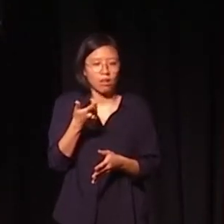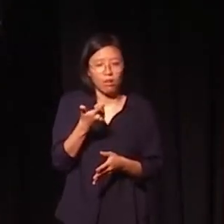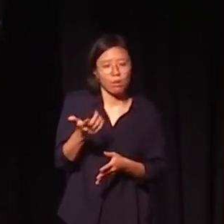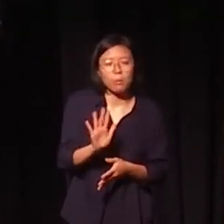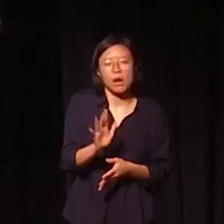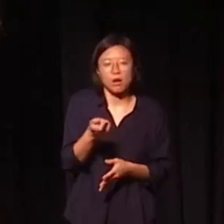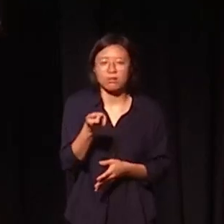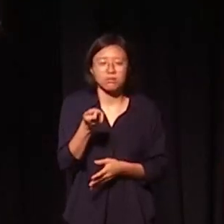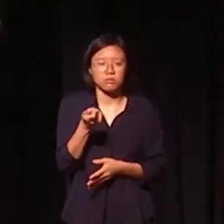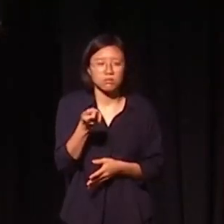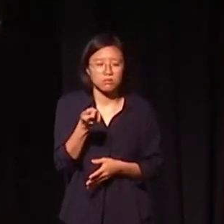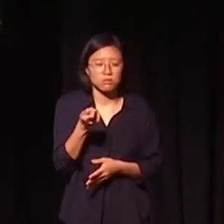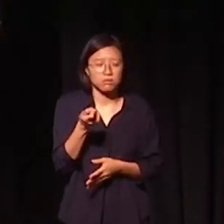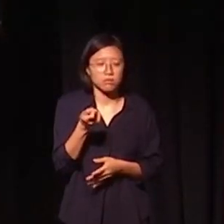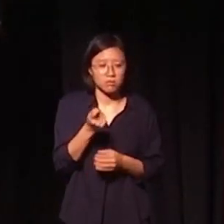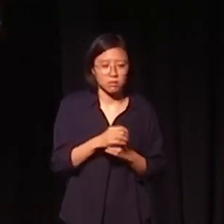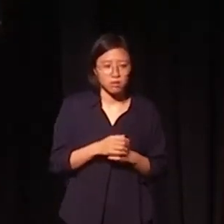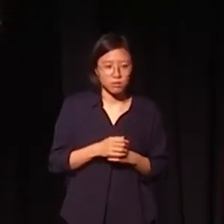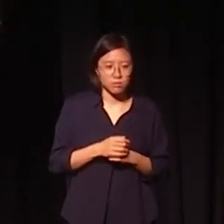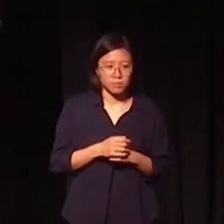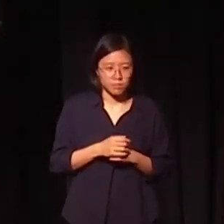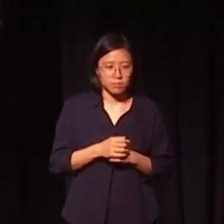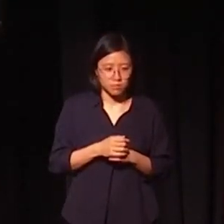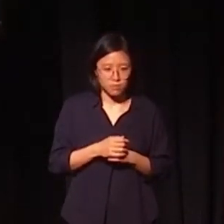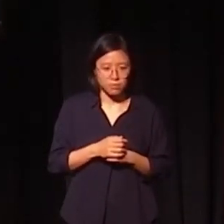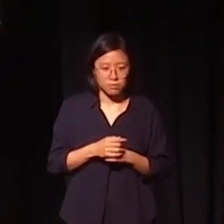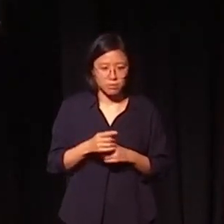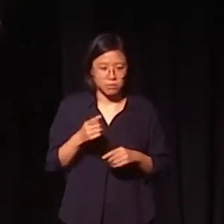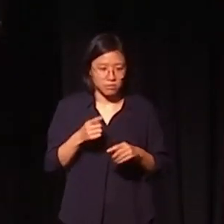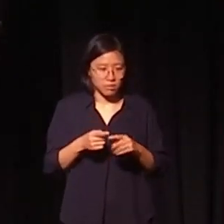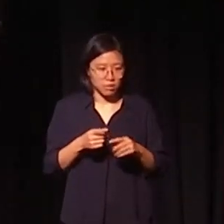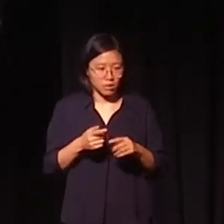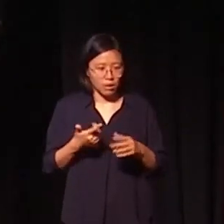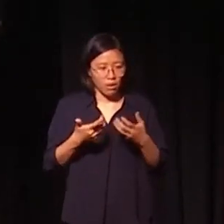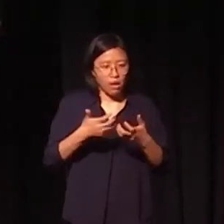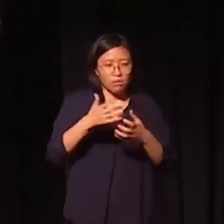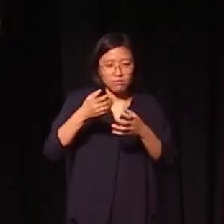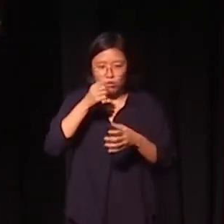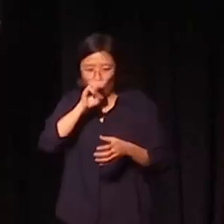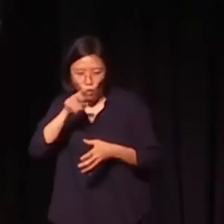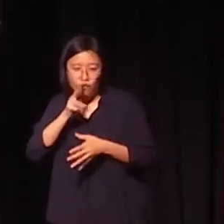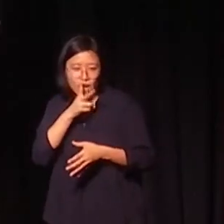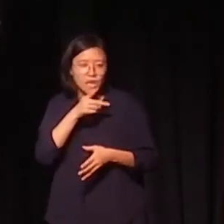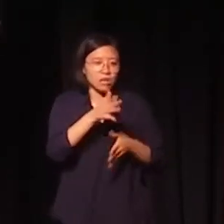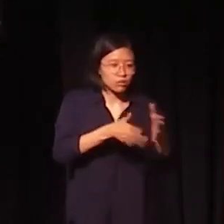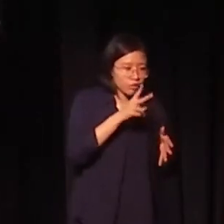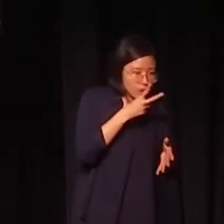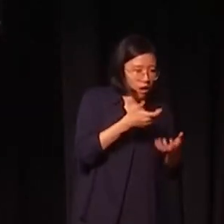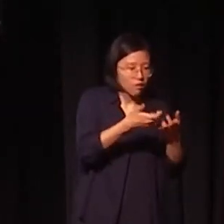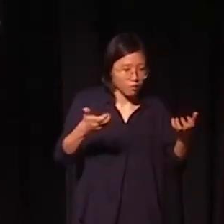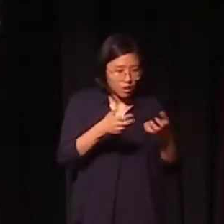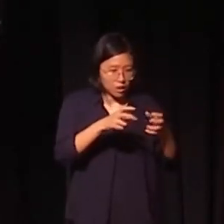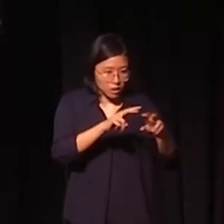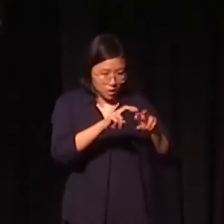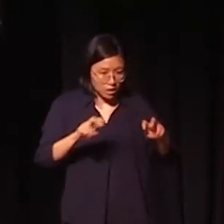my experience was that discussions of sign and spoken language interpreting were very siloed, very separate, and I think over the last 20, 25 years we've seen a